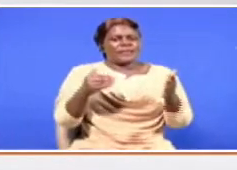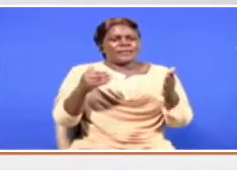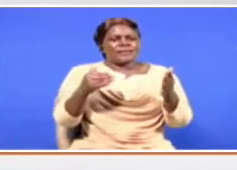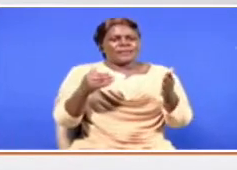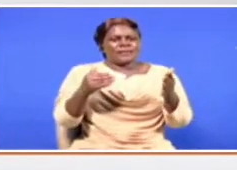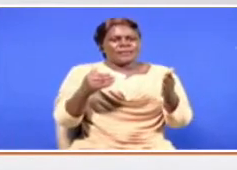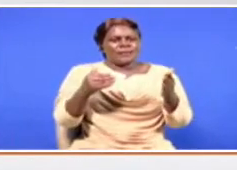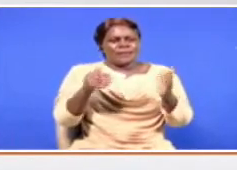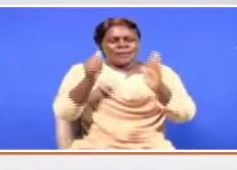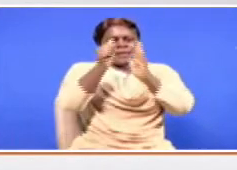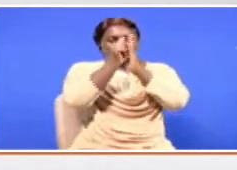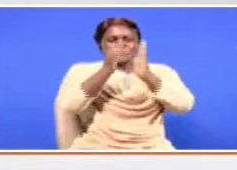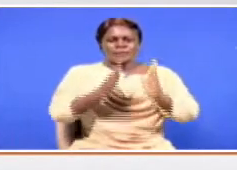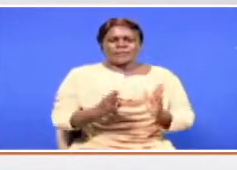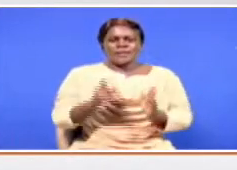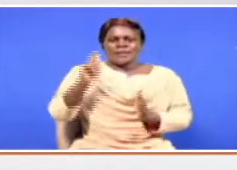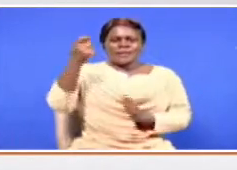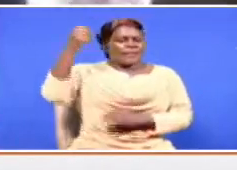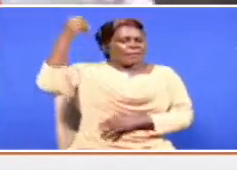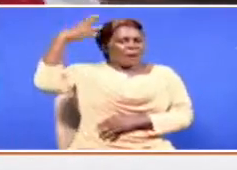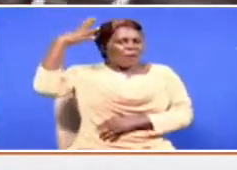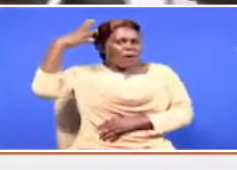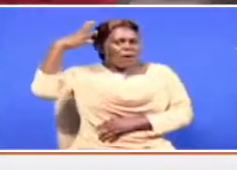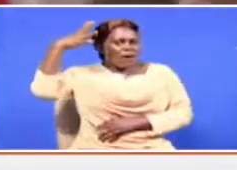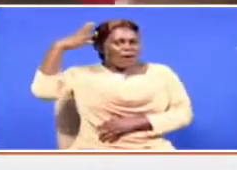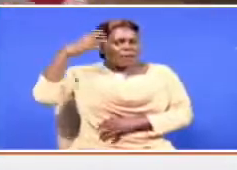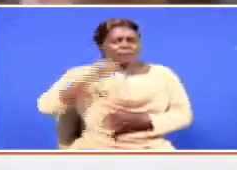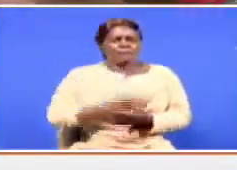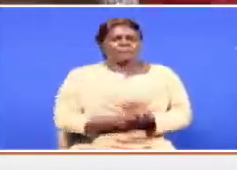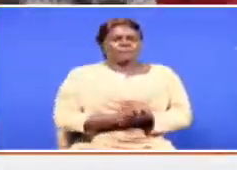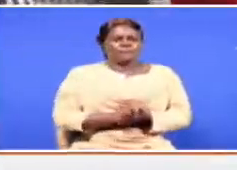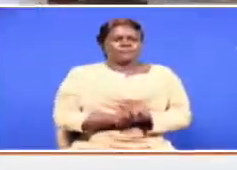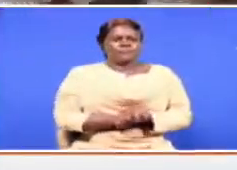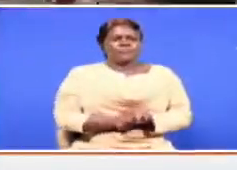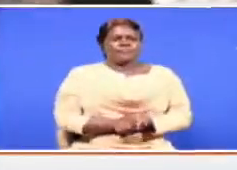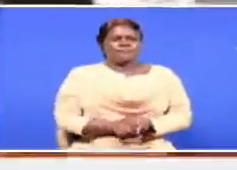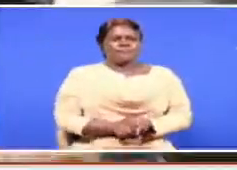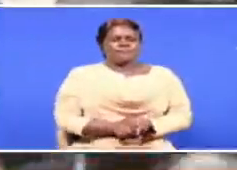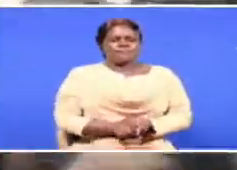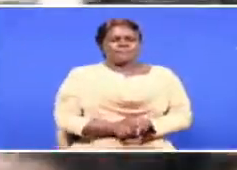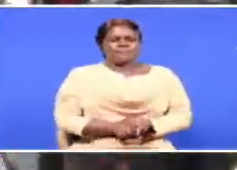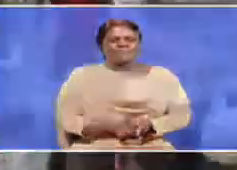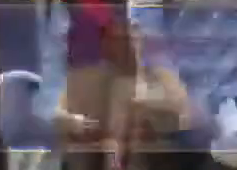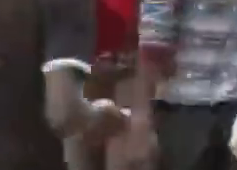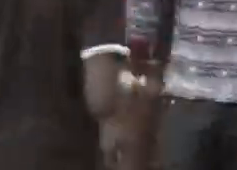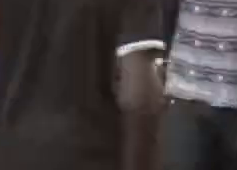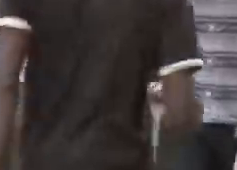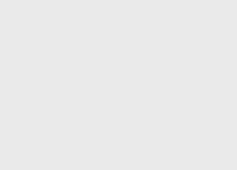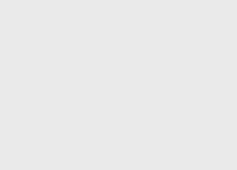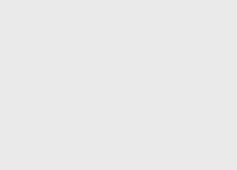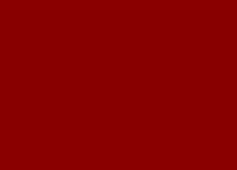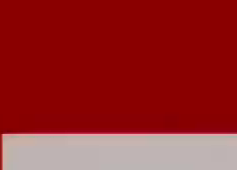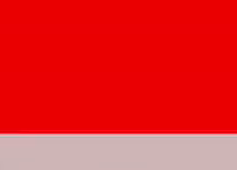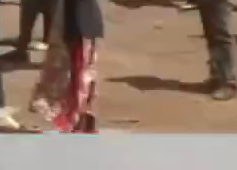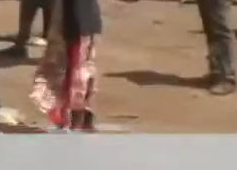heads of these agencies? Kenya Power? Daniel Kariuki, KTN News, Nairobi.